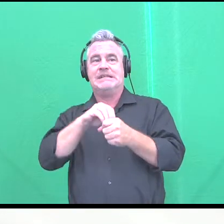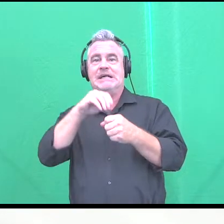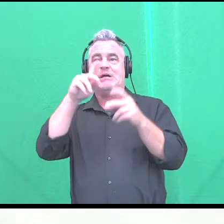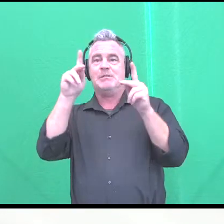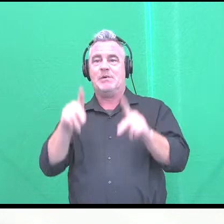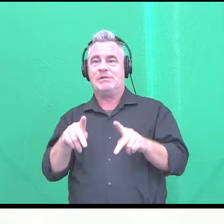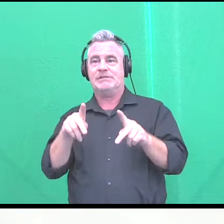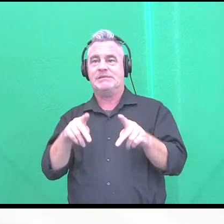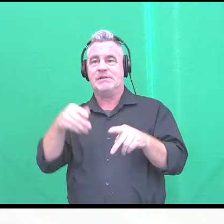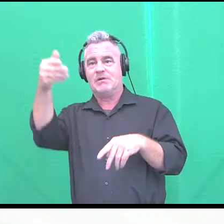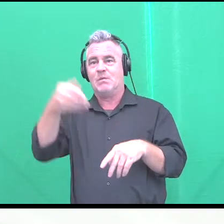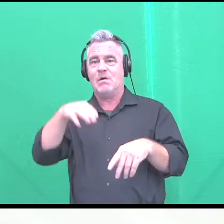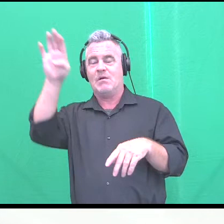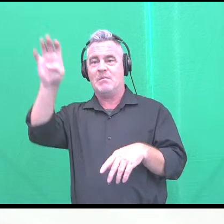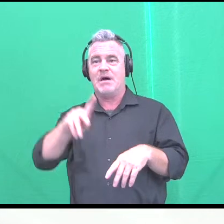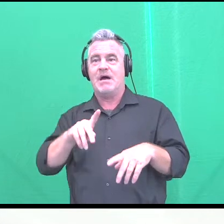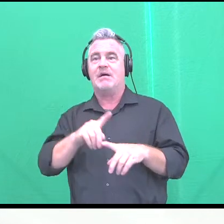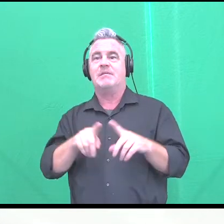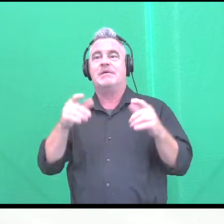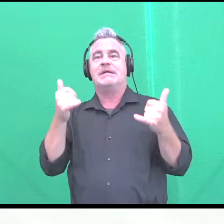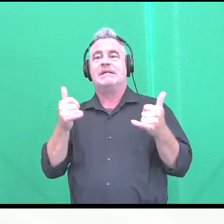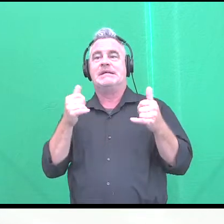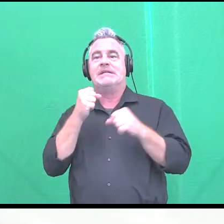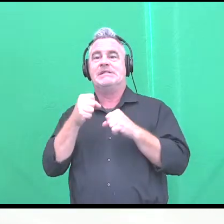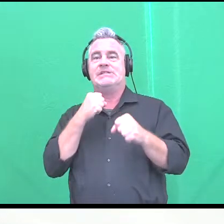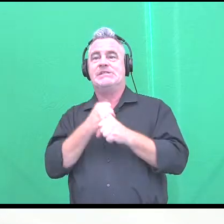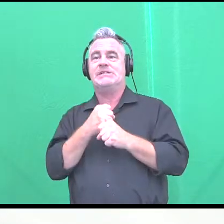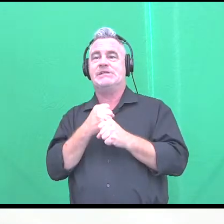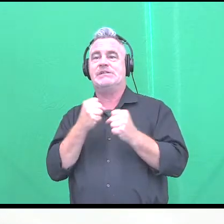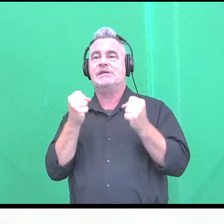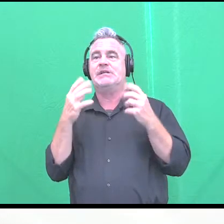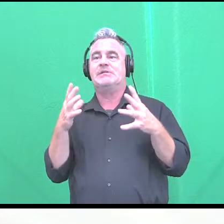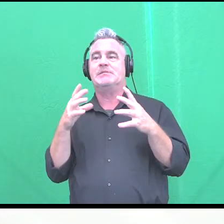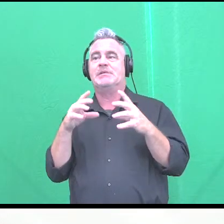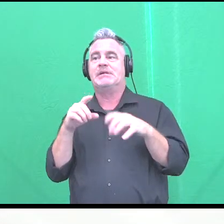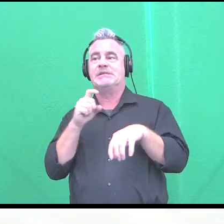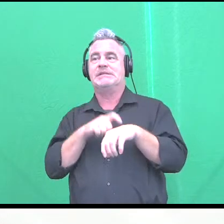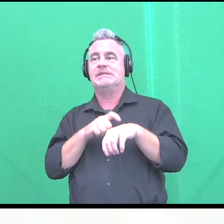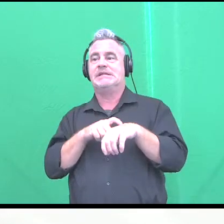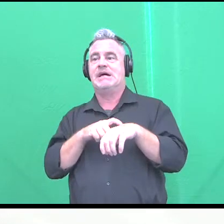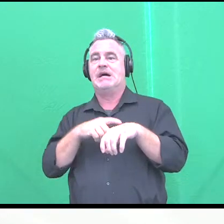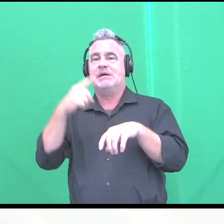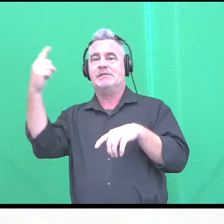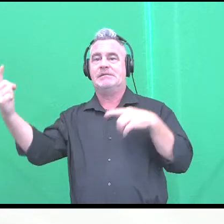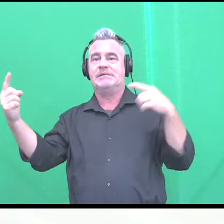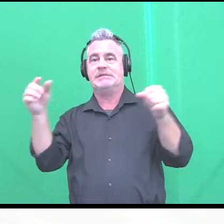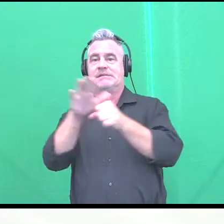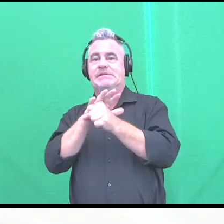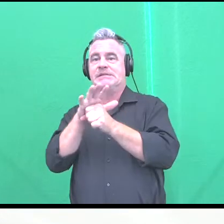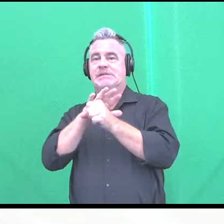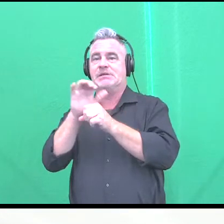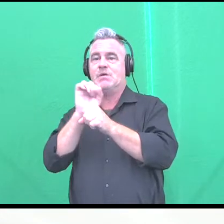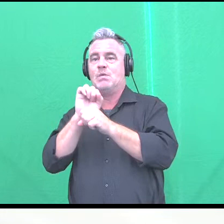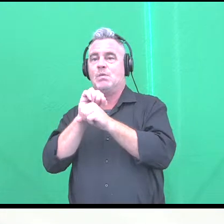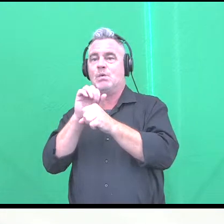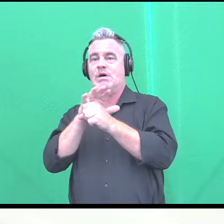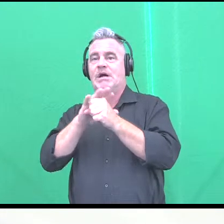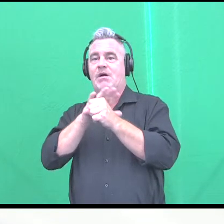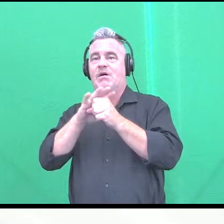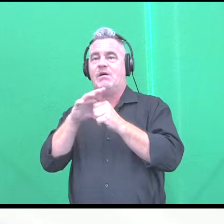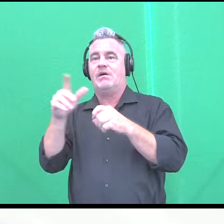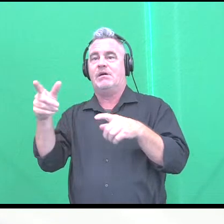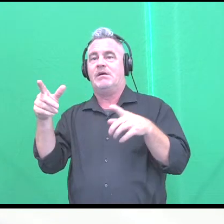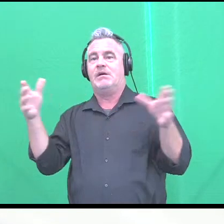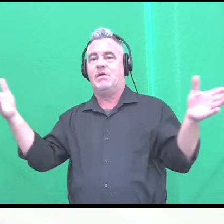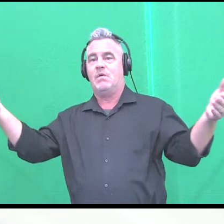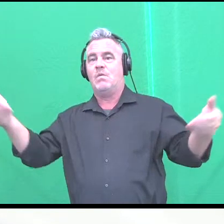we decided it'd be helpful to give staff as much time on their campuses and work sites, again, to